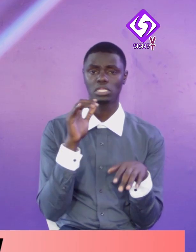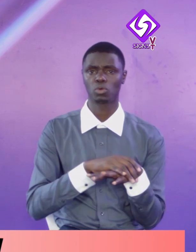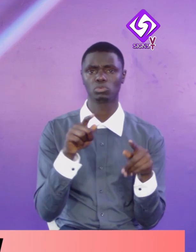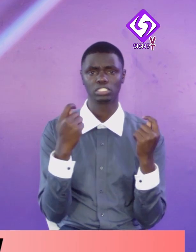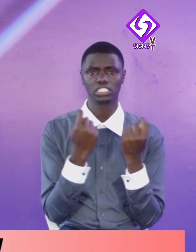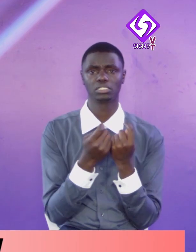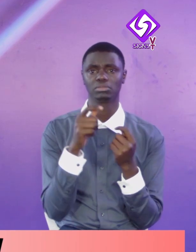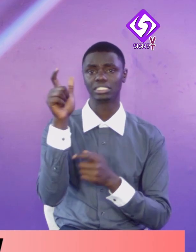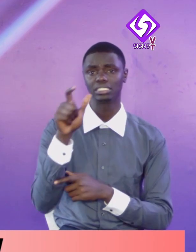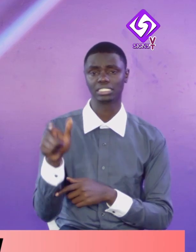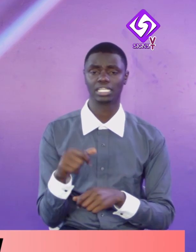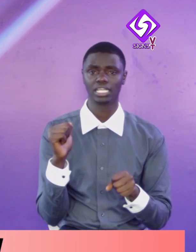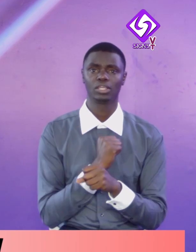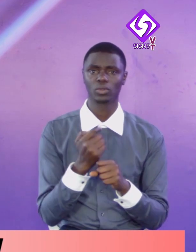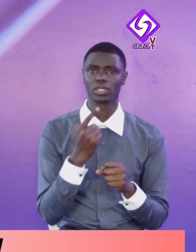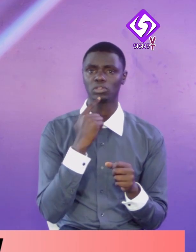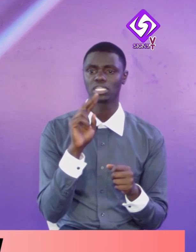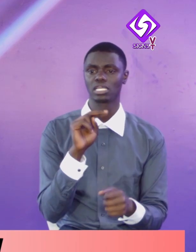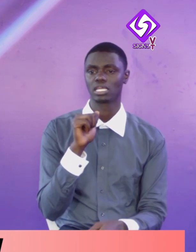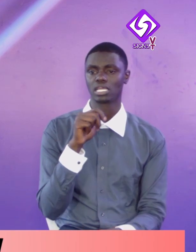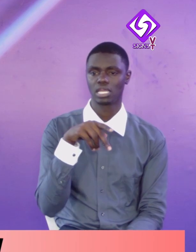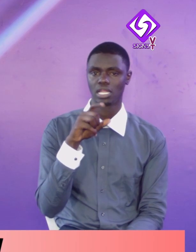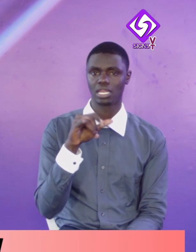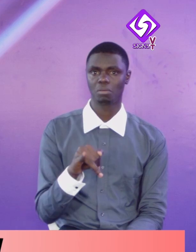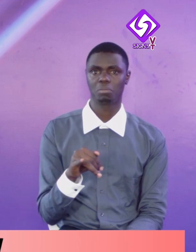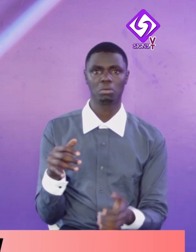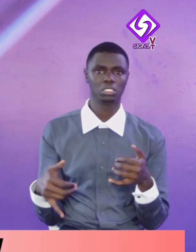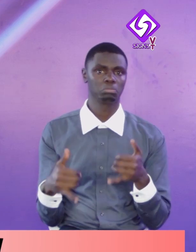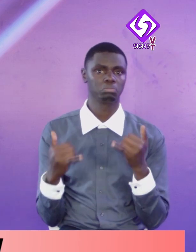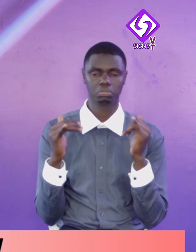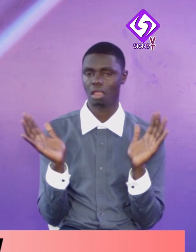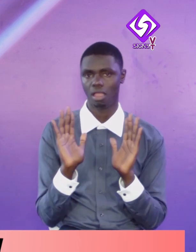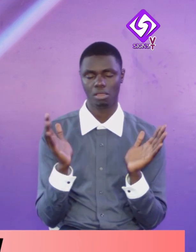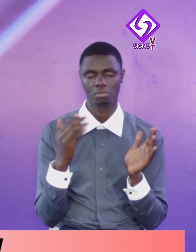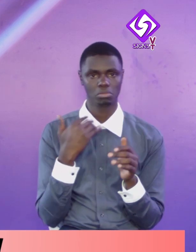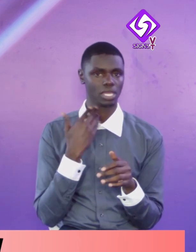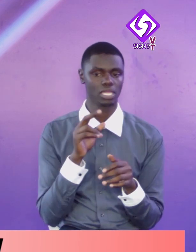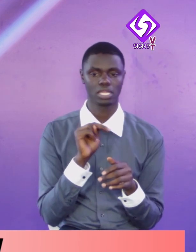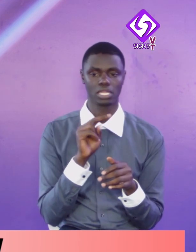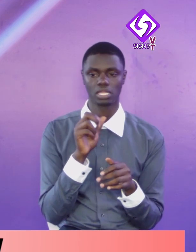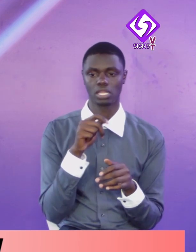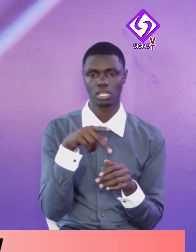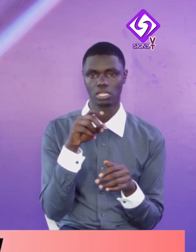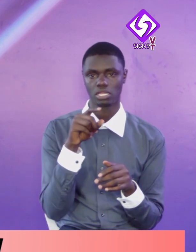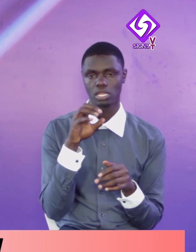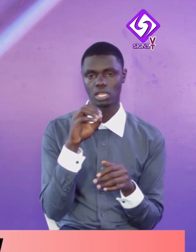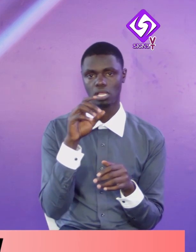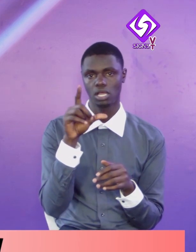Italy, and you can't say Napoli will repeat because I dislike Napoli. Why? But